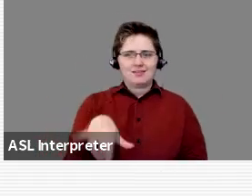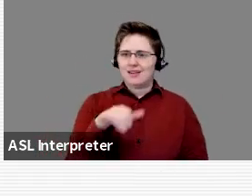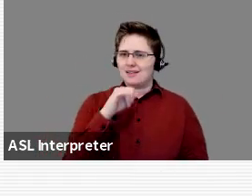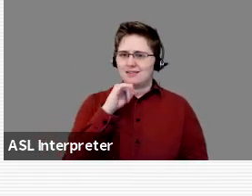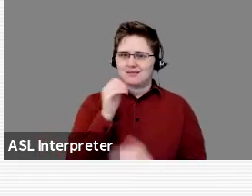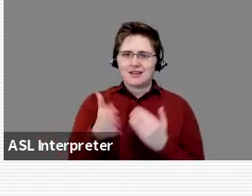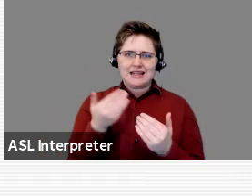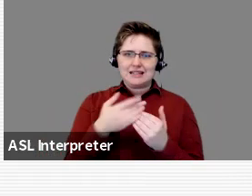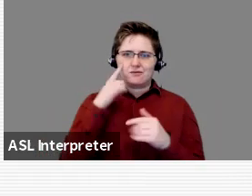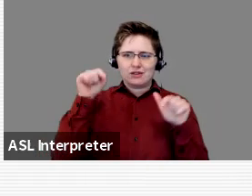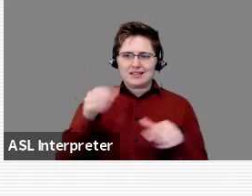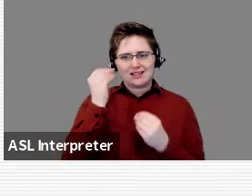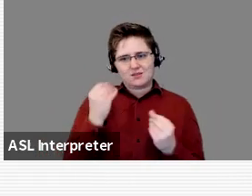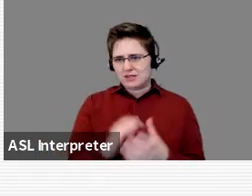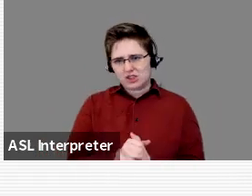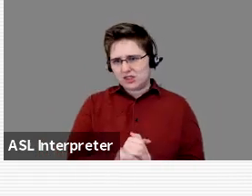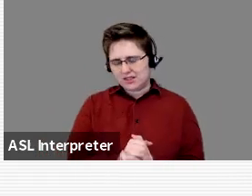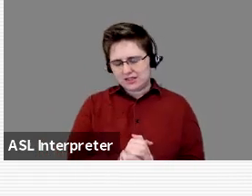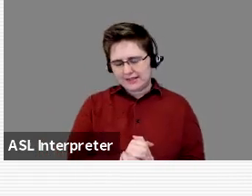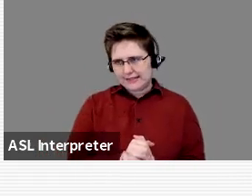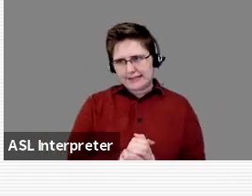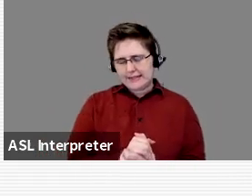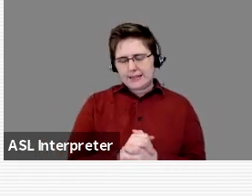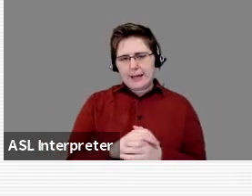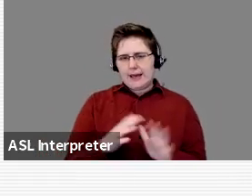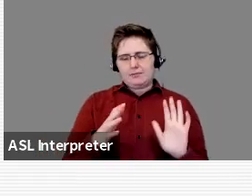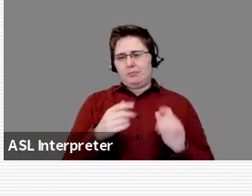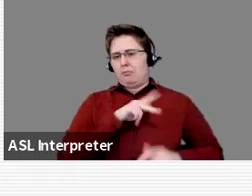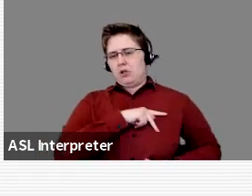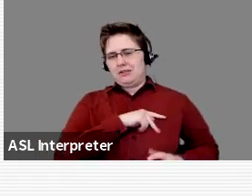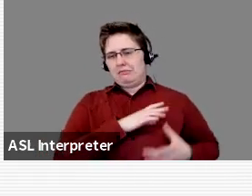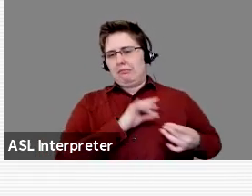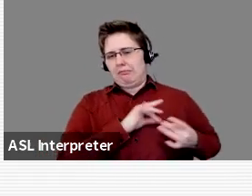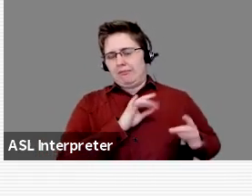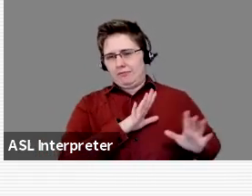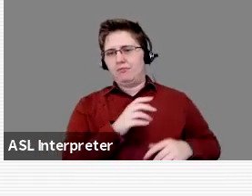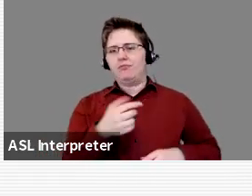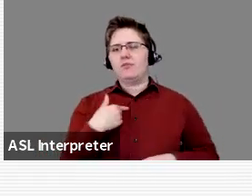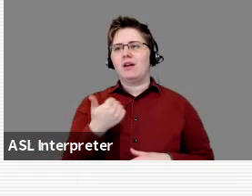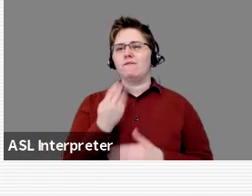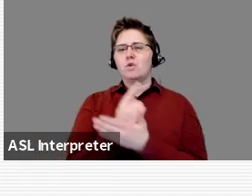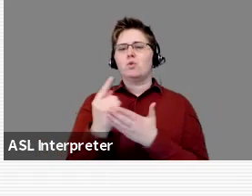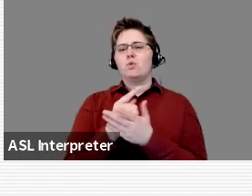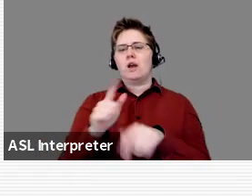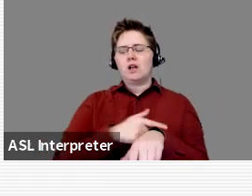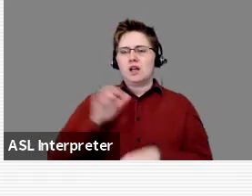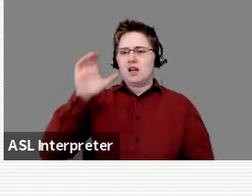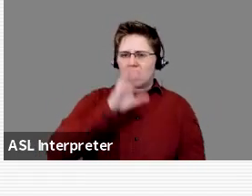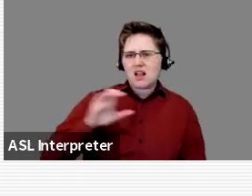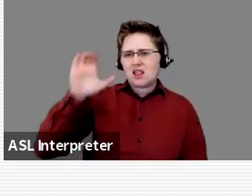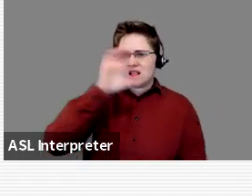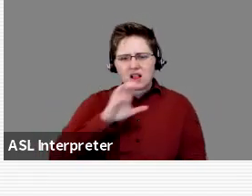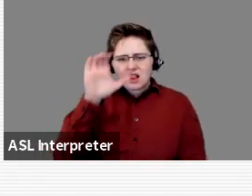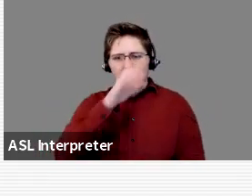the case for COVID information. Just anecdotally and personally, I went on a couple week-long search trying to